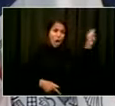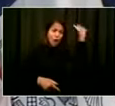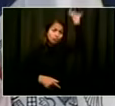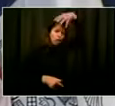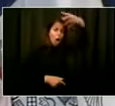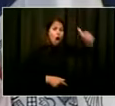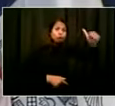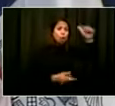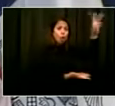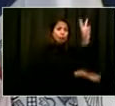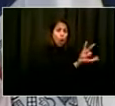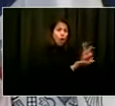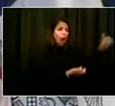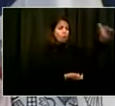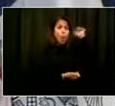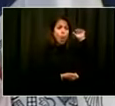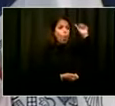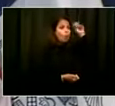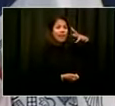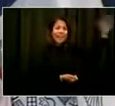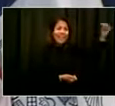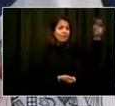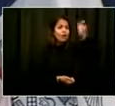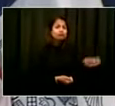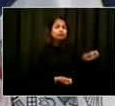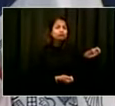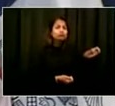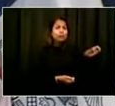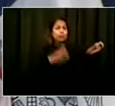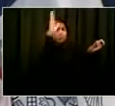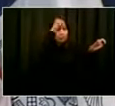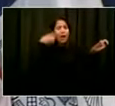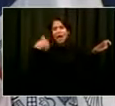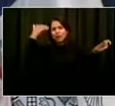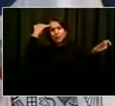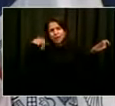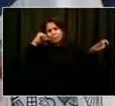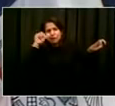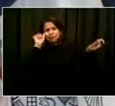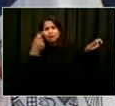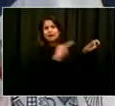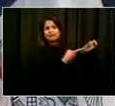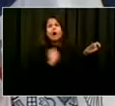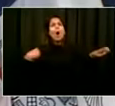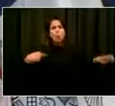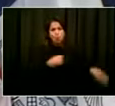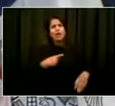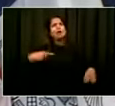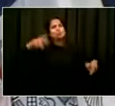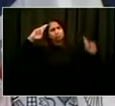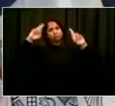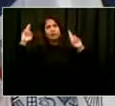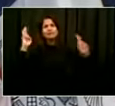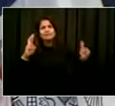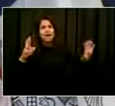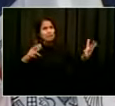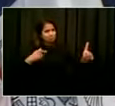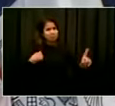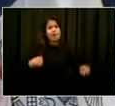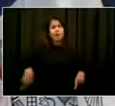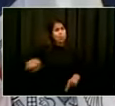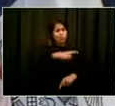expressing themselves, and we have to protect the right to protest, and, you know, we expect and should be ready for a lot of peaceful protest,